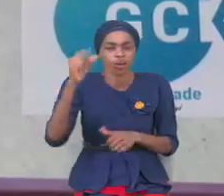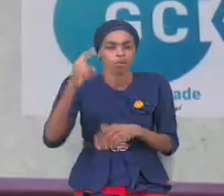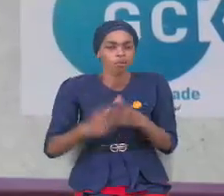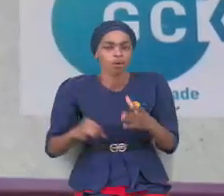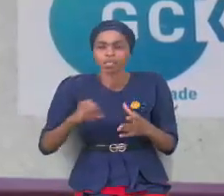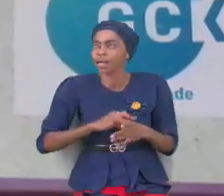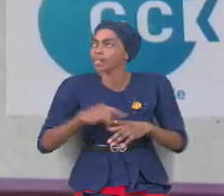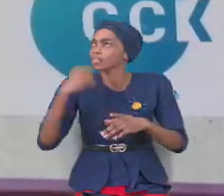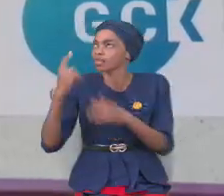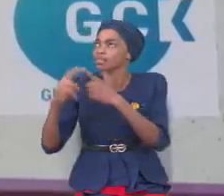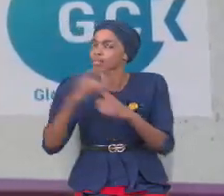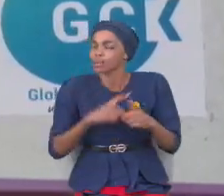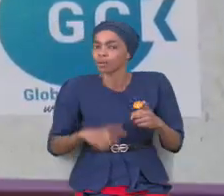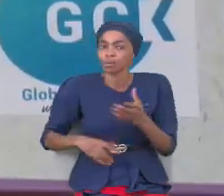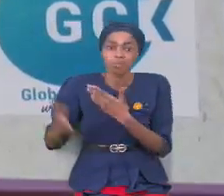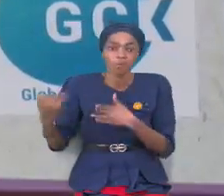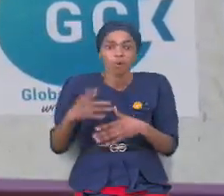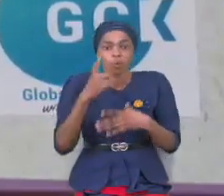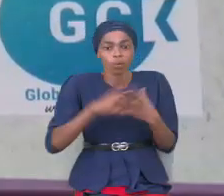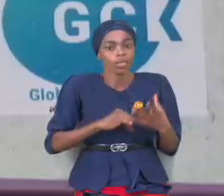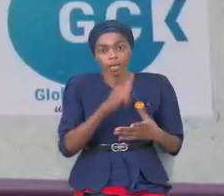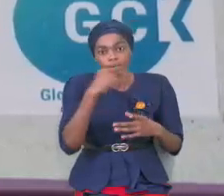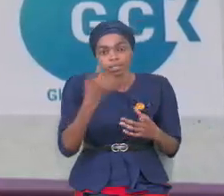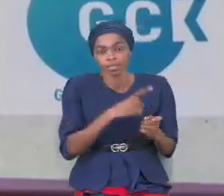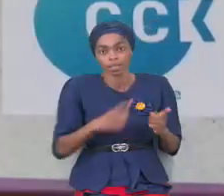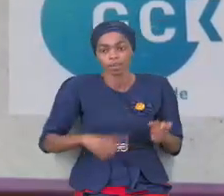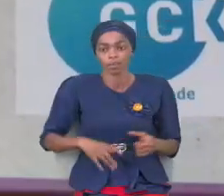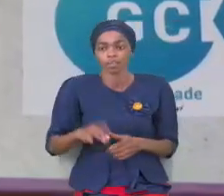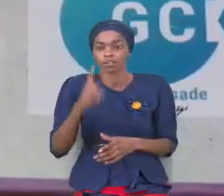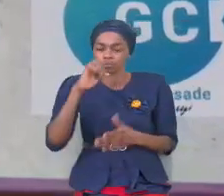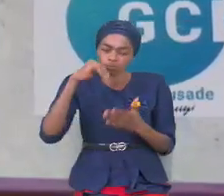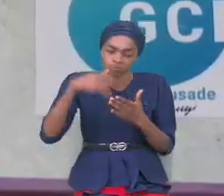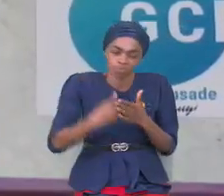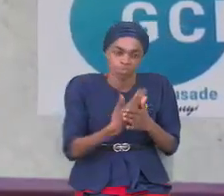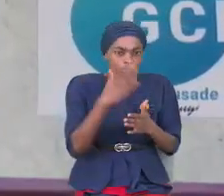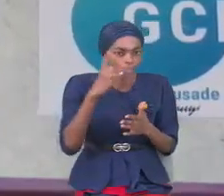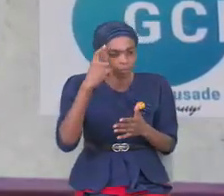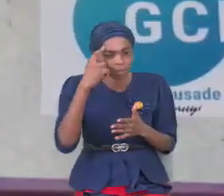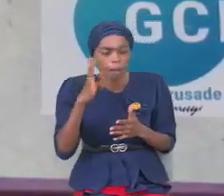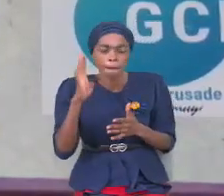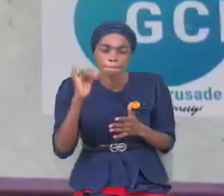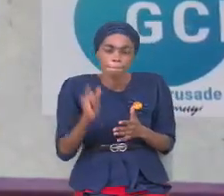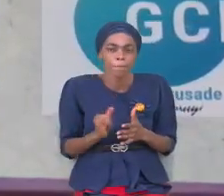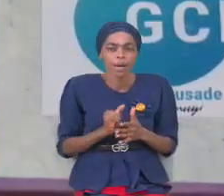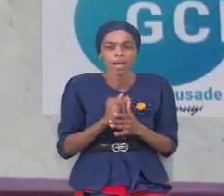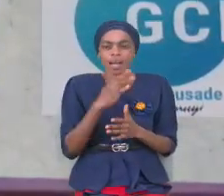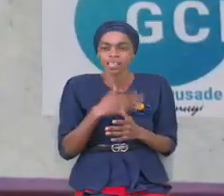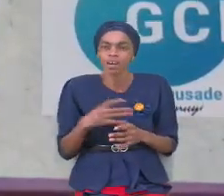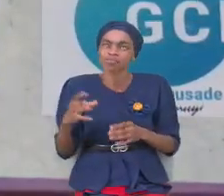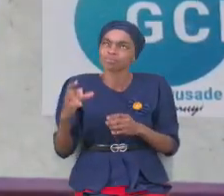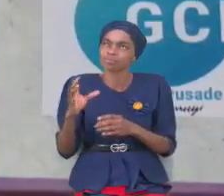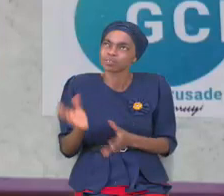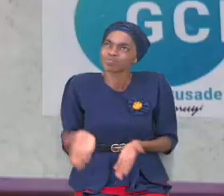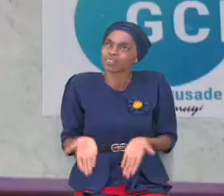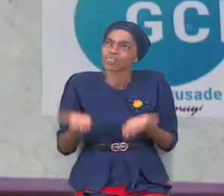renewing the mind. By exercise, by getting up and letting that mind see the vision and